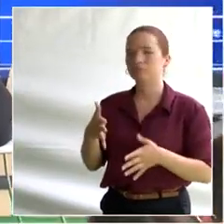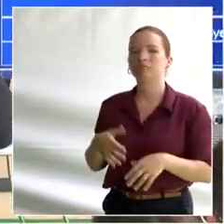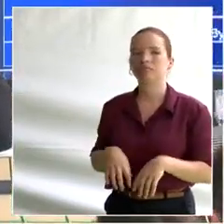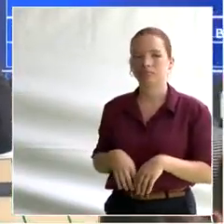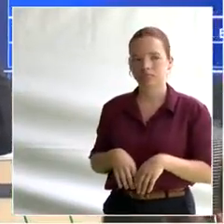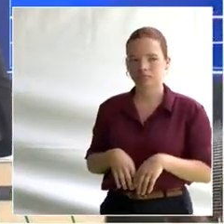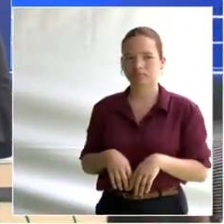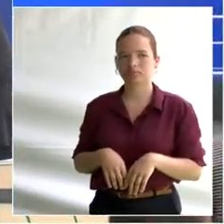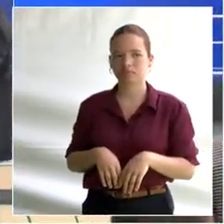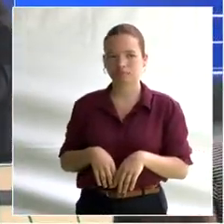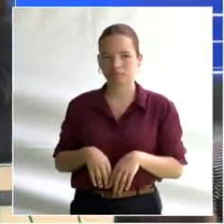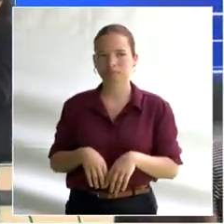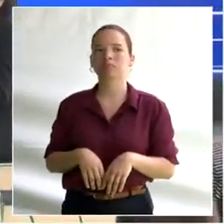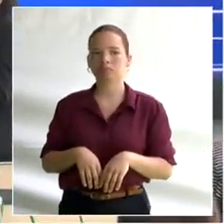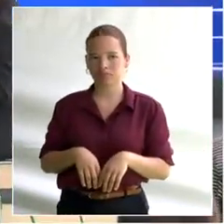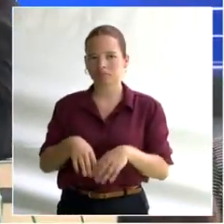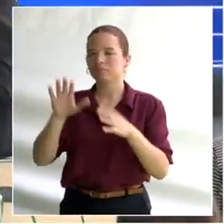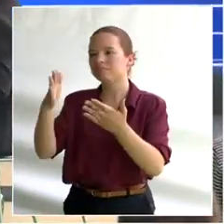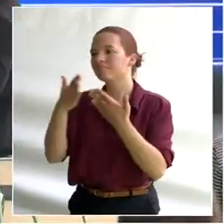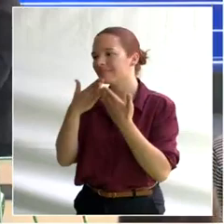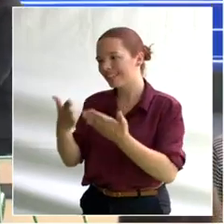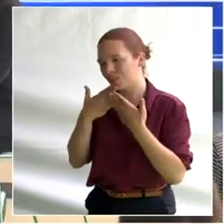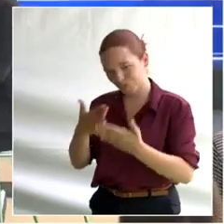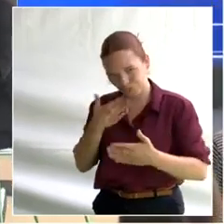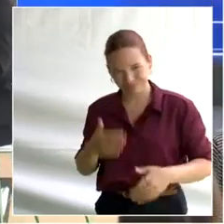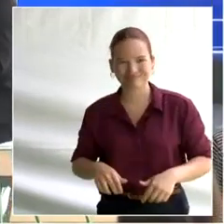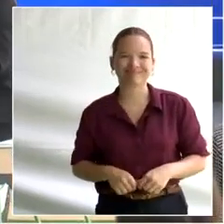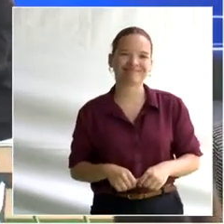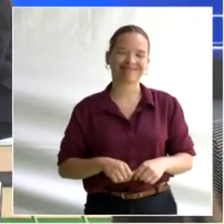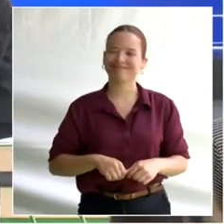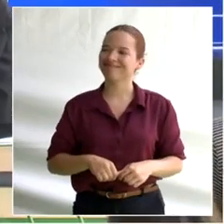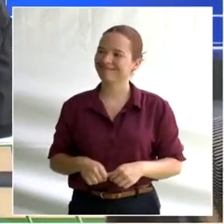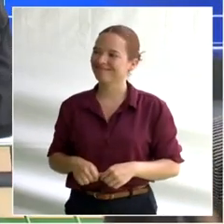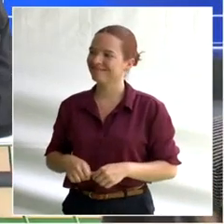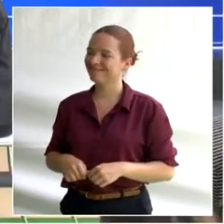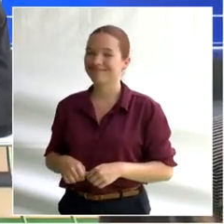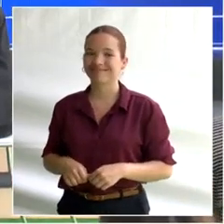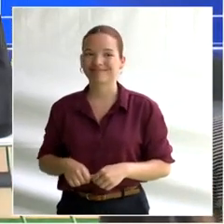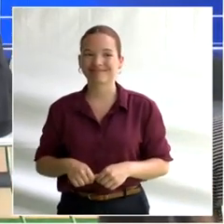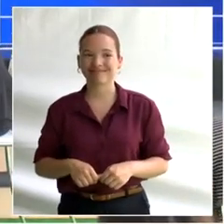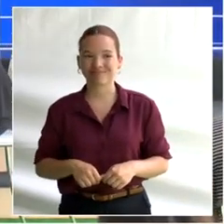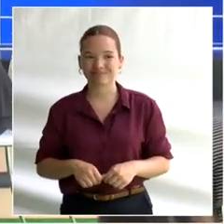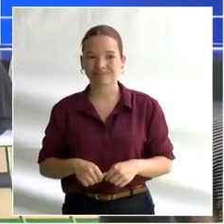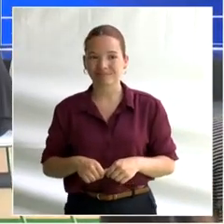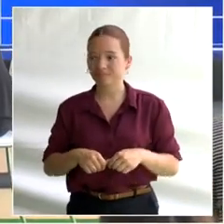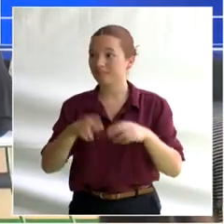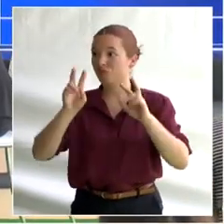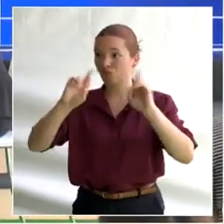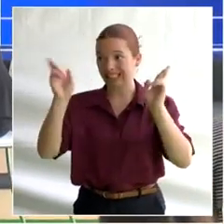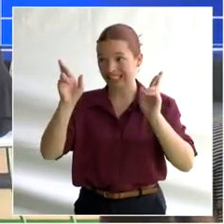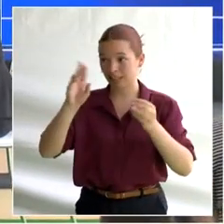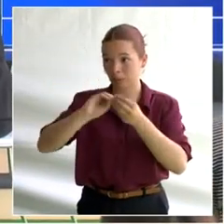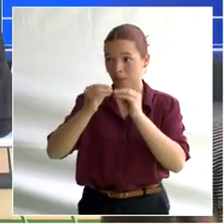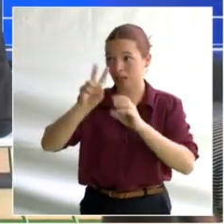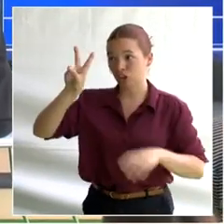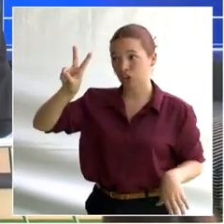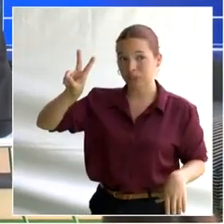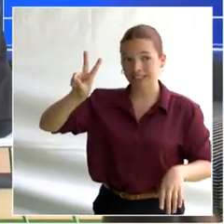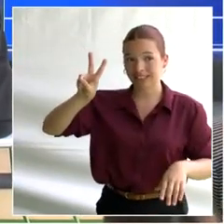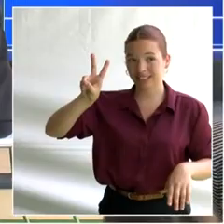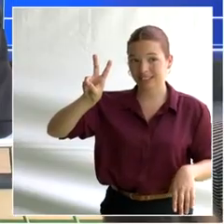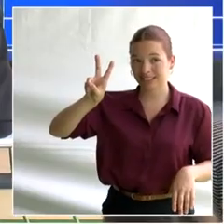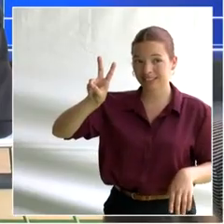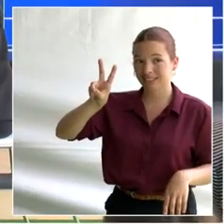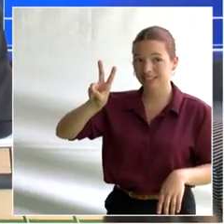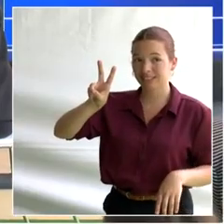mayor. Thank you very much once again. And Cristina, are you ready for number 2? Yes? Okay, here we go. From Events